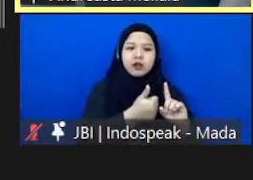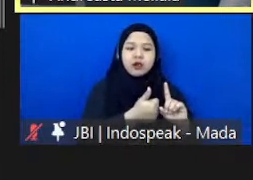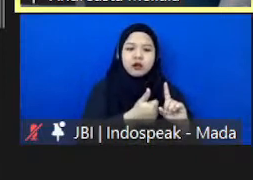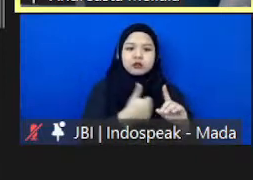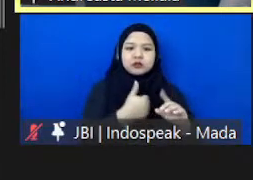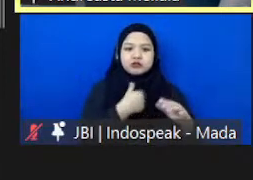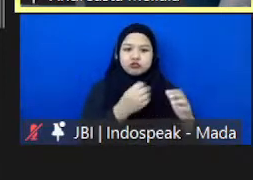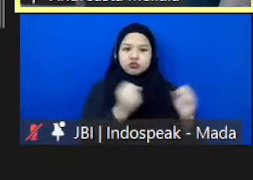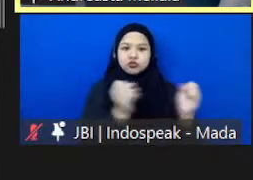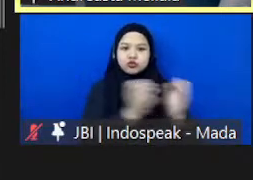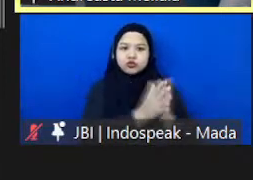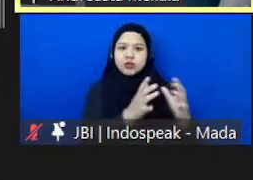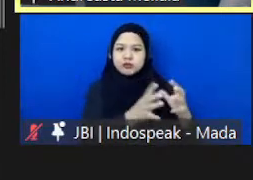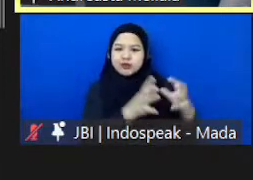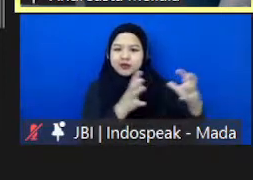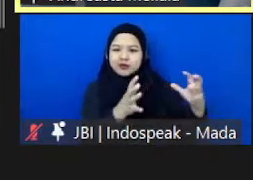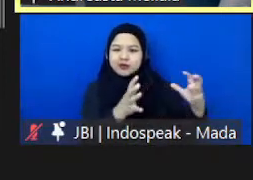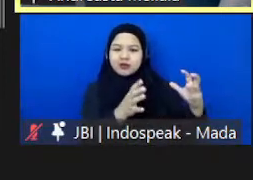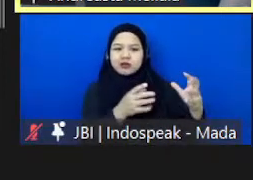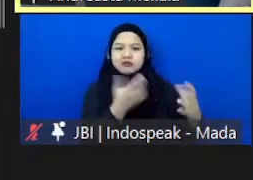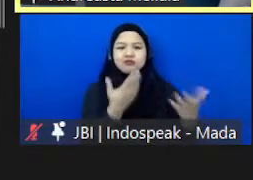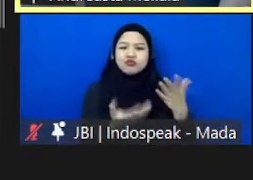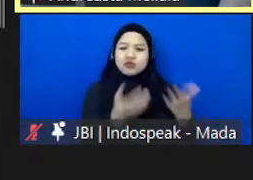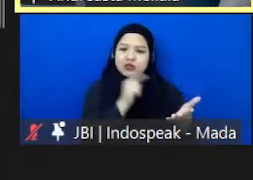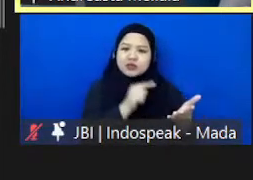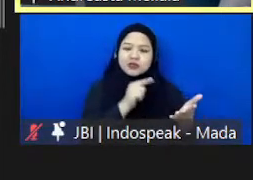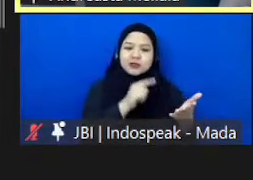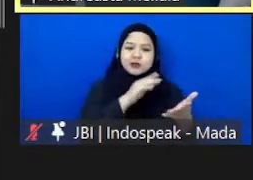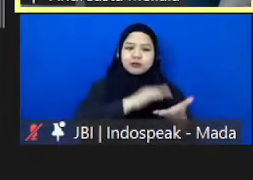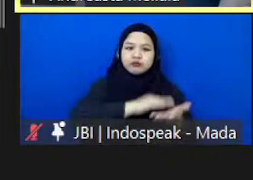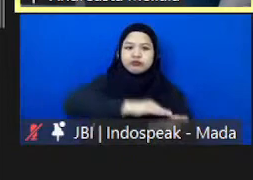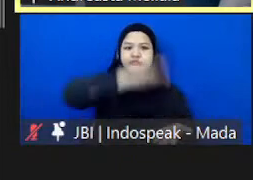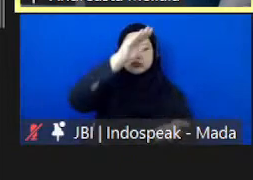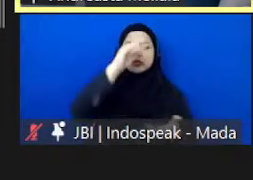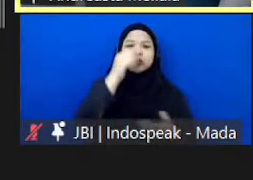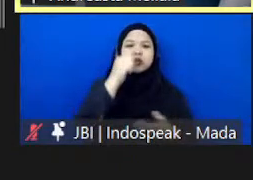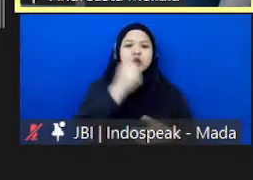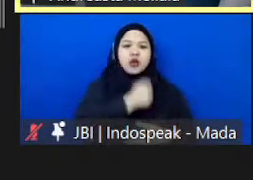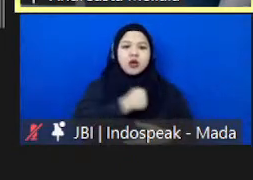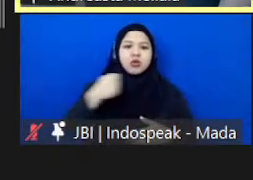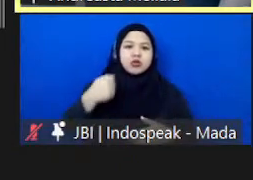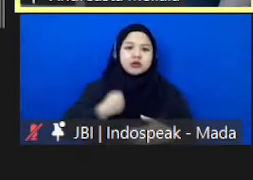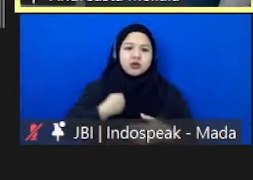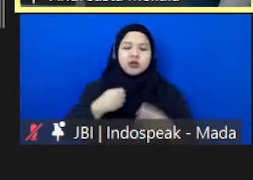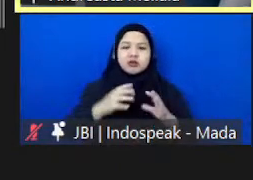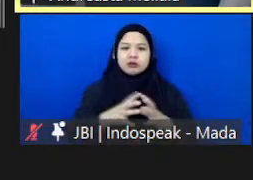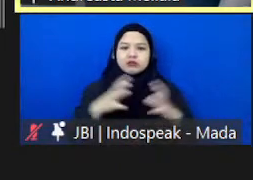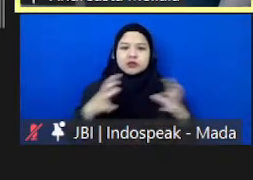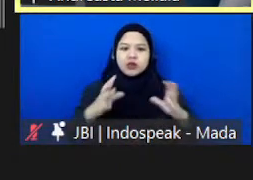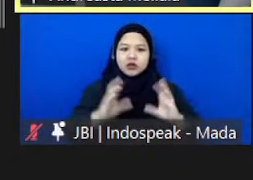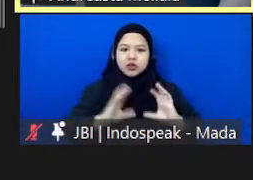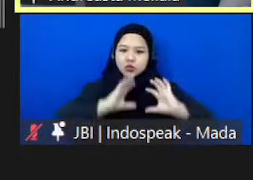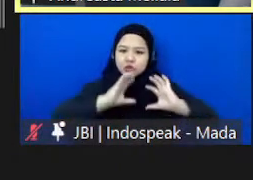Maybe this is the biggest UHC members in the world. And then